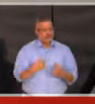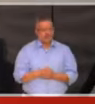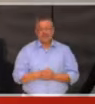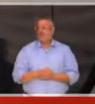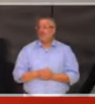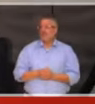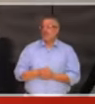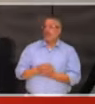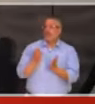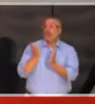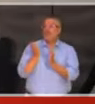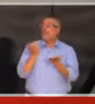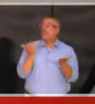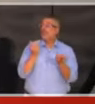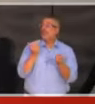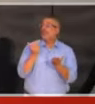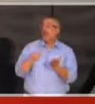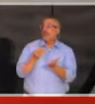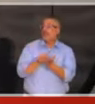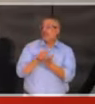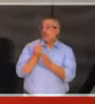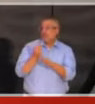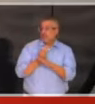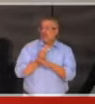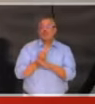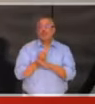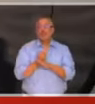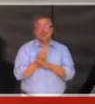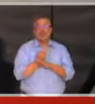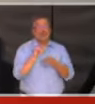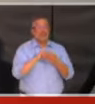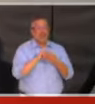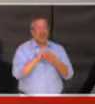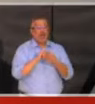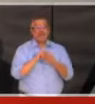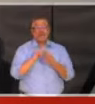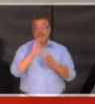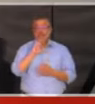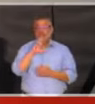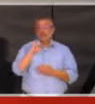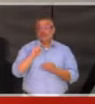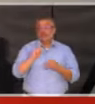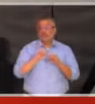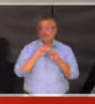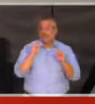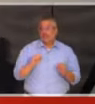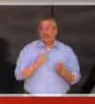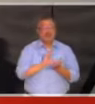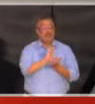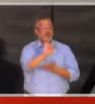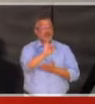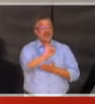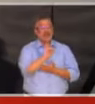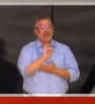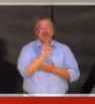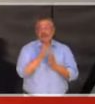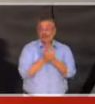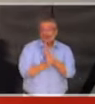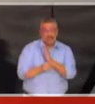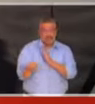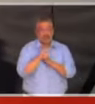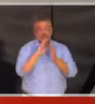putting that money to use. We're investing in our conveyor belt for talent, the CSUs. We're investing in that conveyor belt to talent,